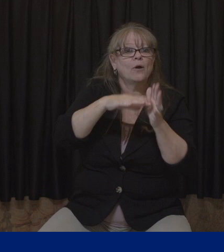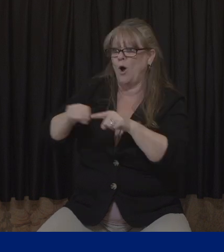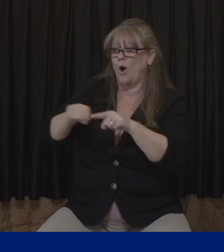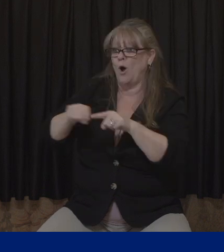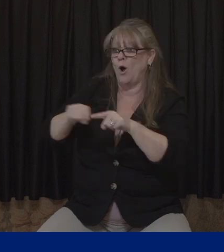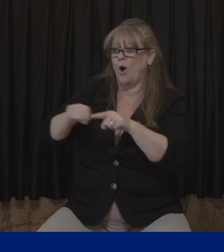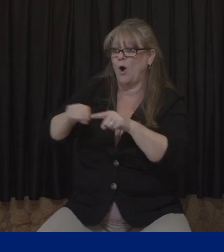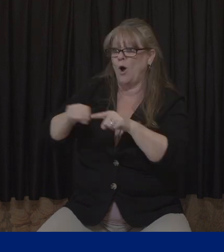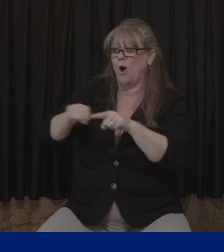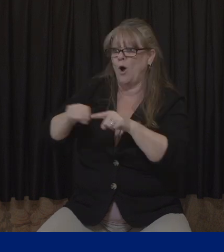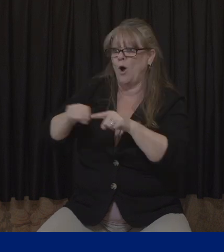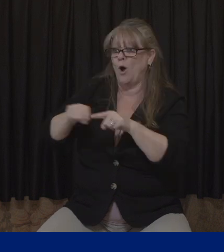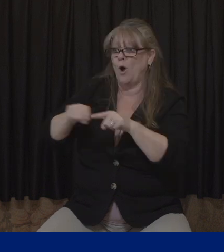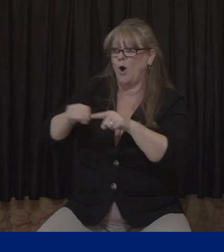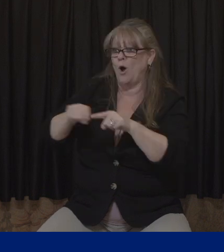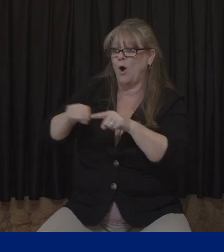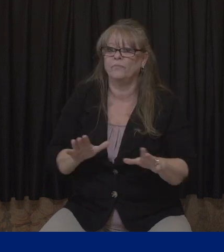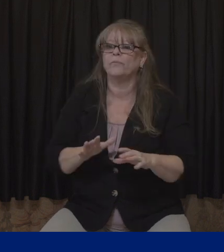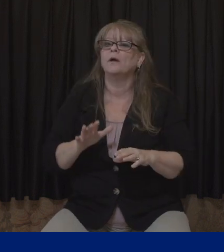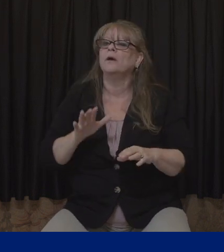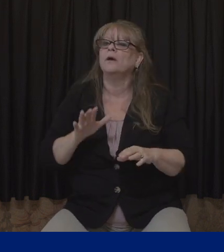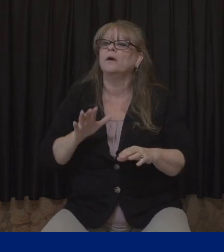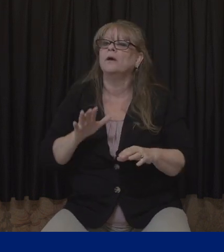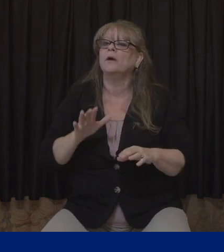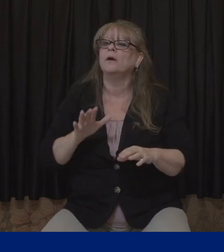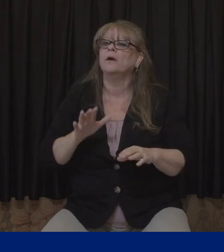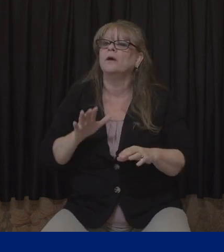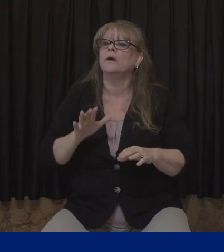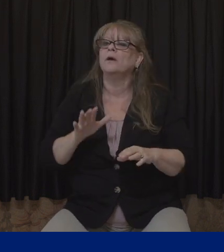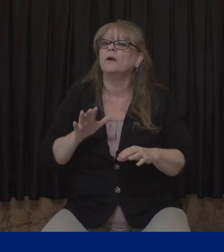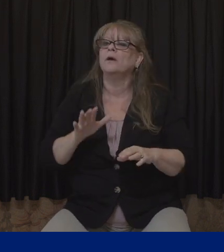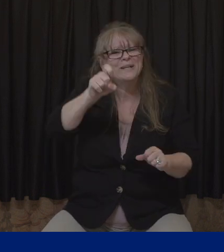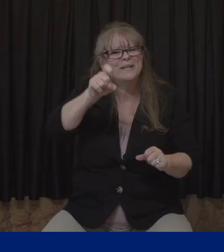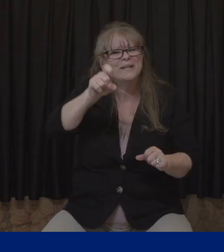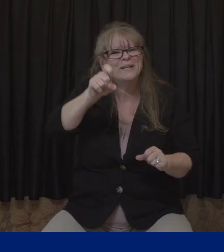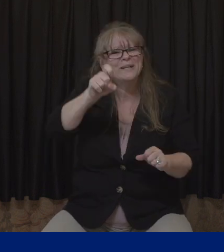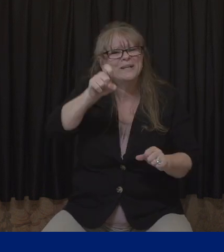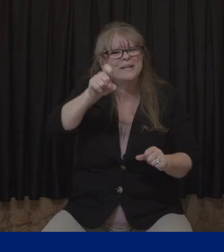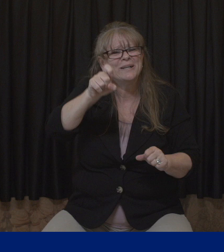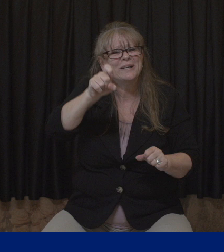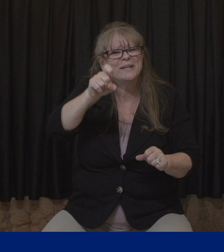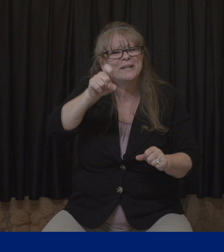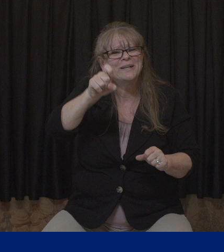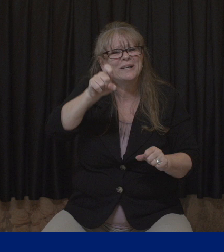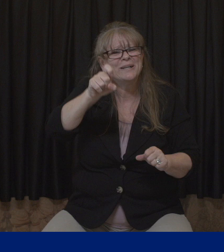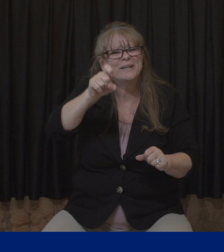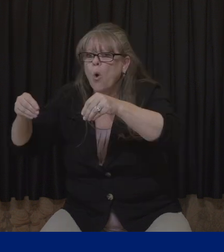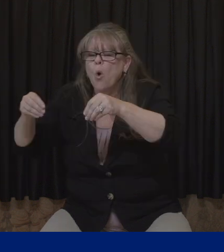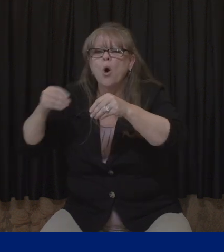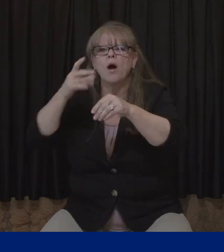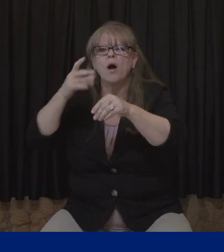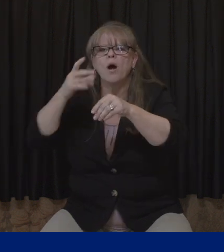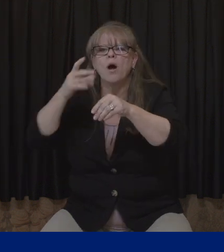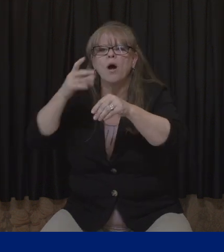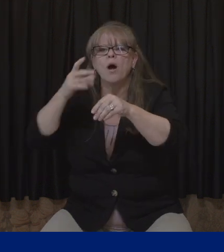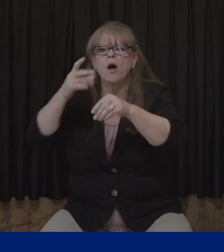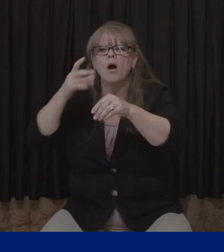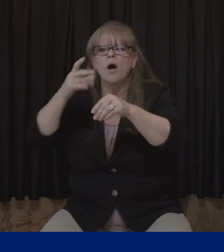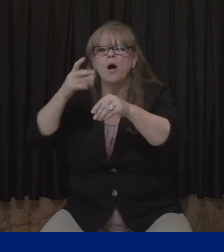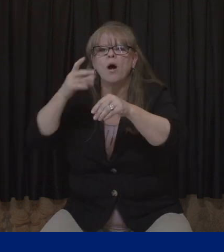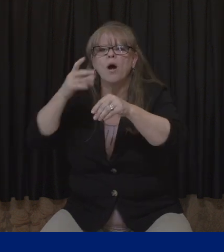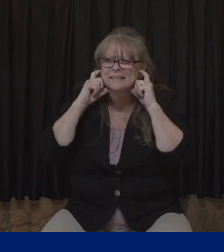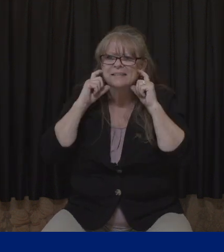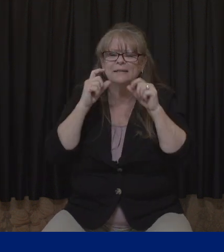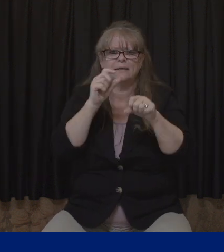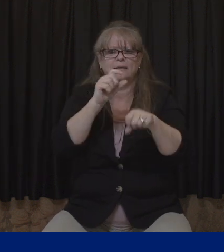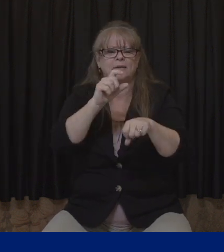go out when you need to, and have safe social distancing practices in not going to parties, not going to large congregations of